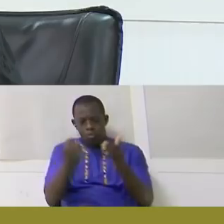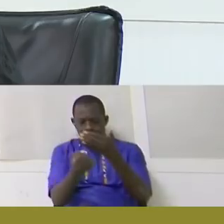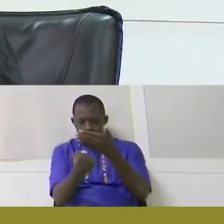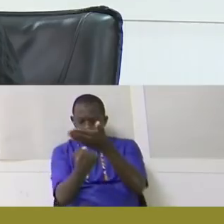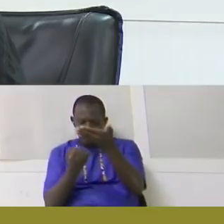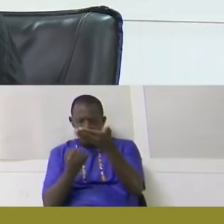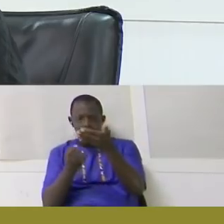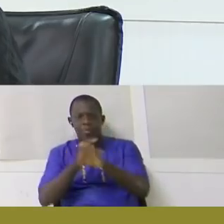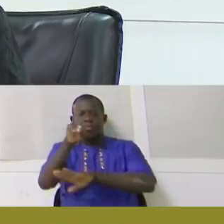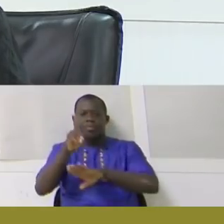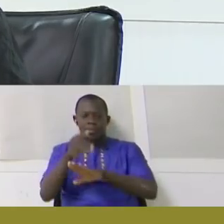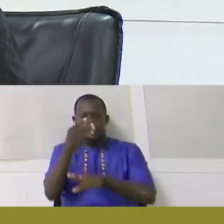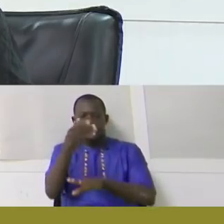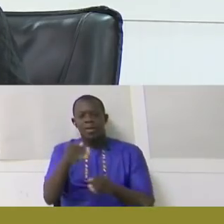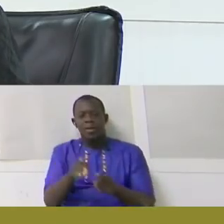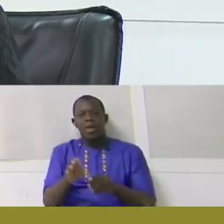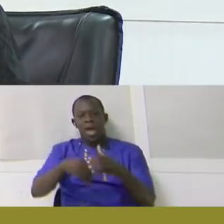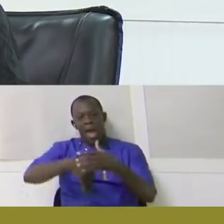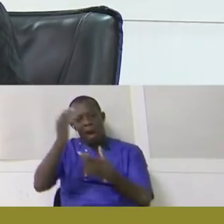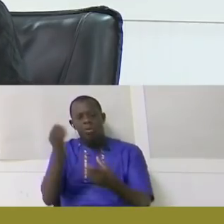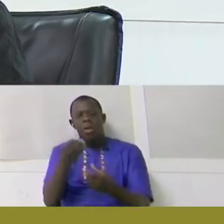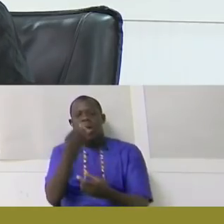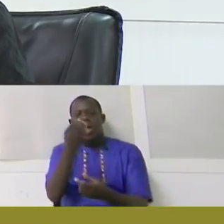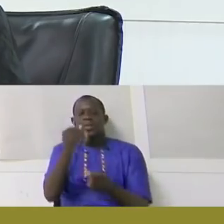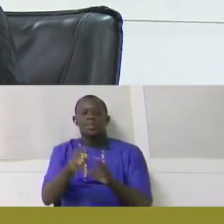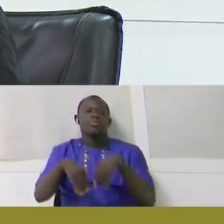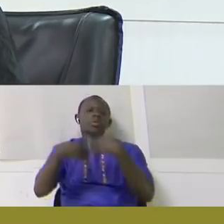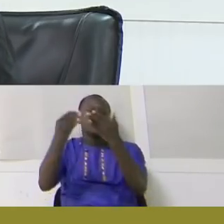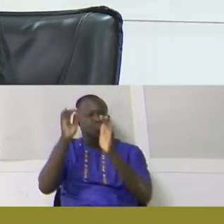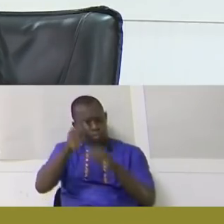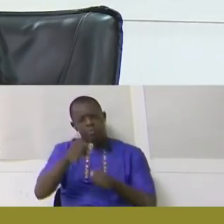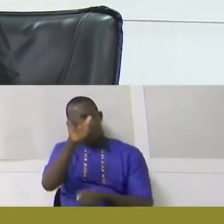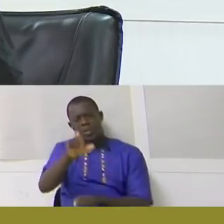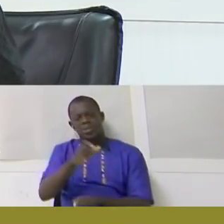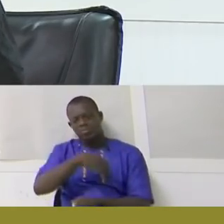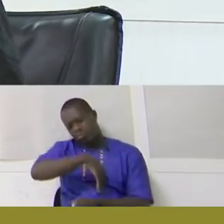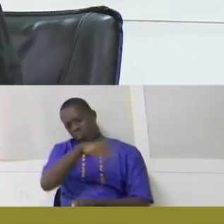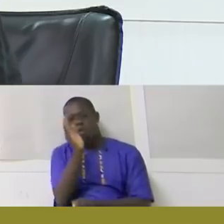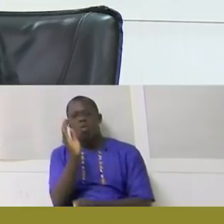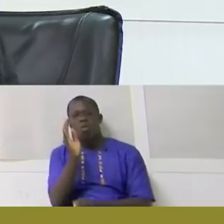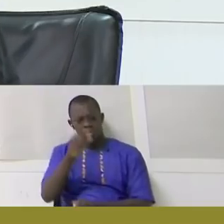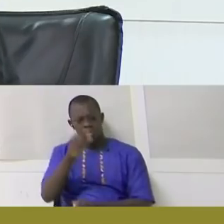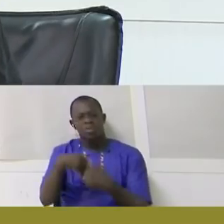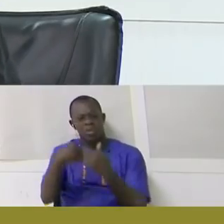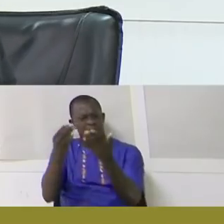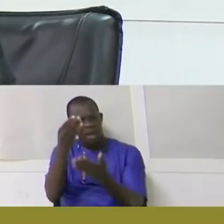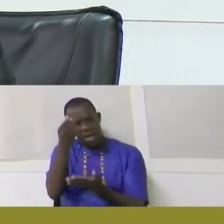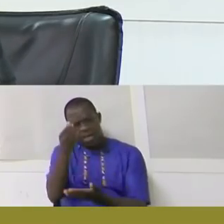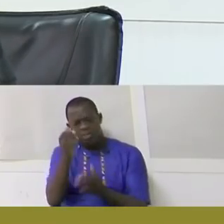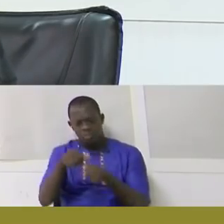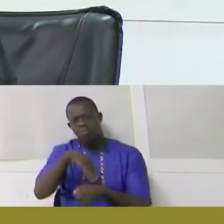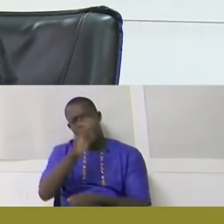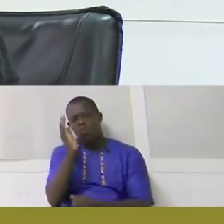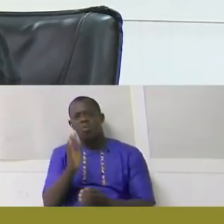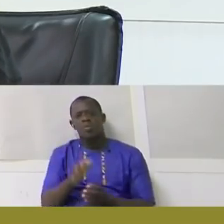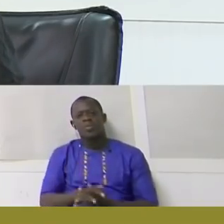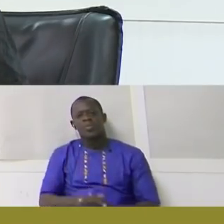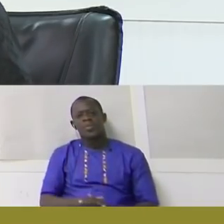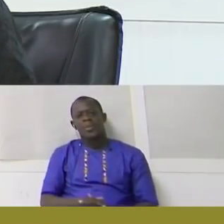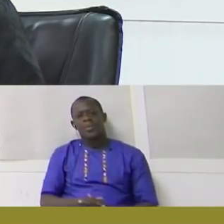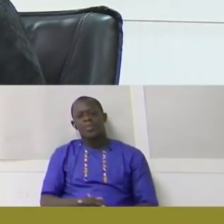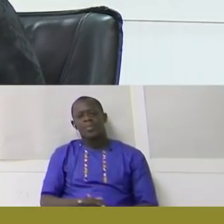drawer. Open my drawer. Gene halis bi pour jox ko ko rek mu dem. Took out the money so that I could give it to him to just